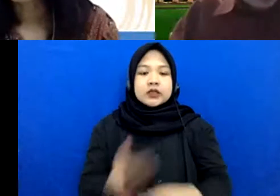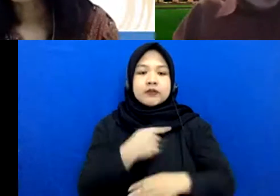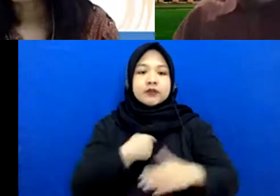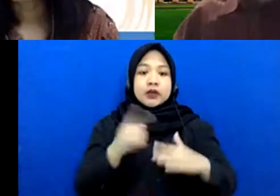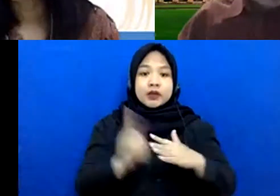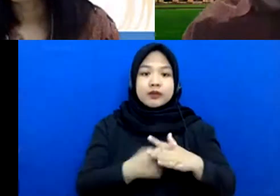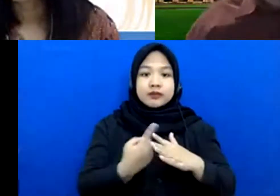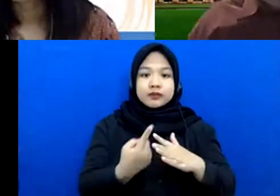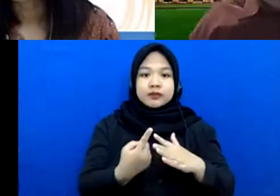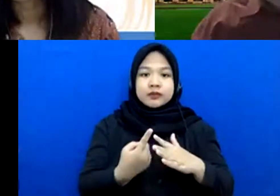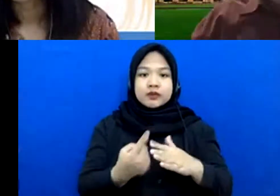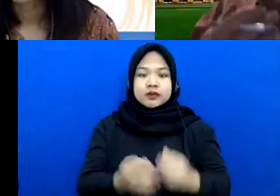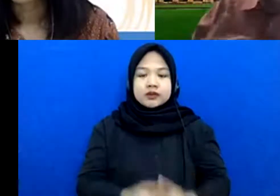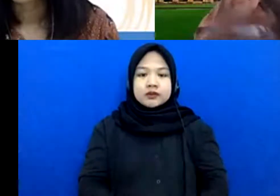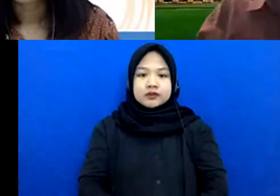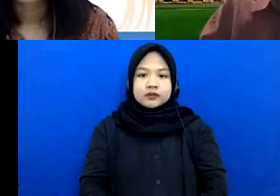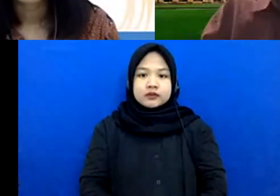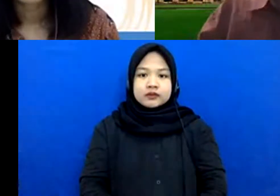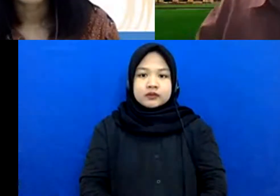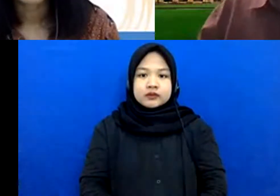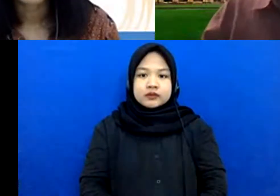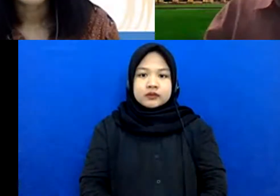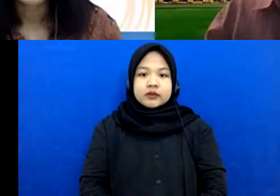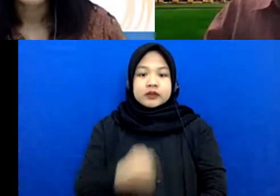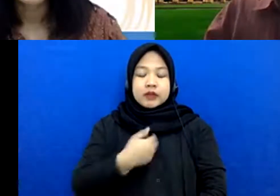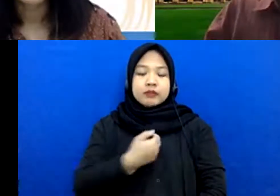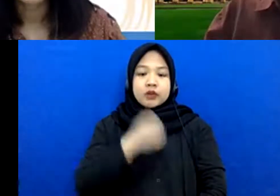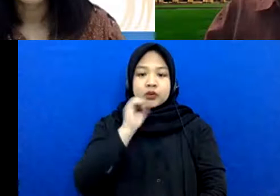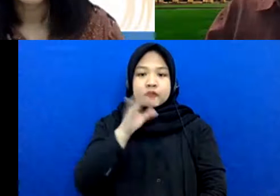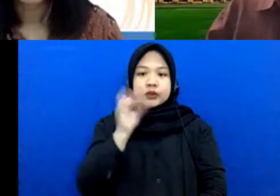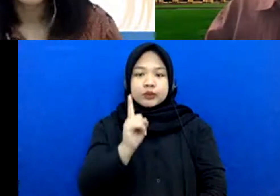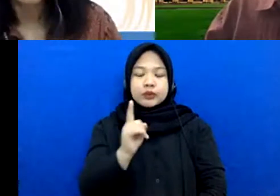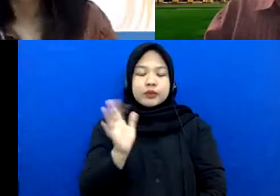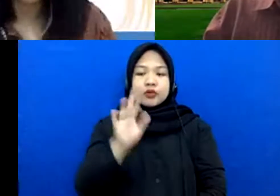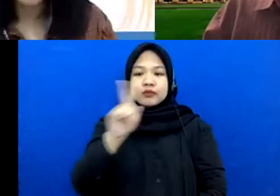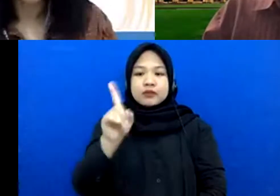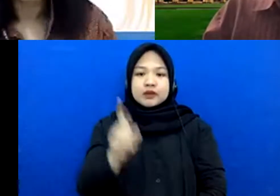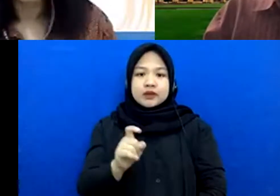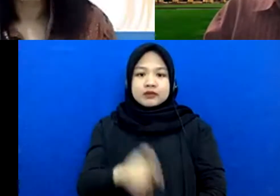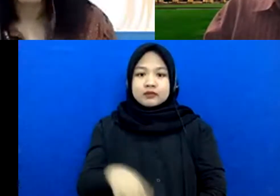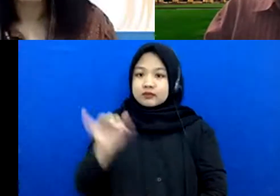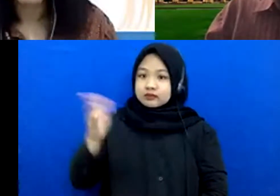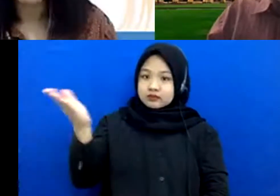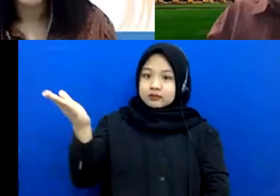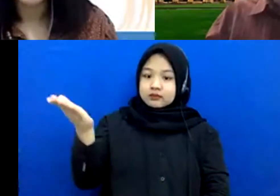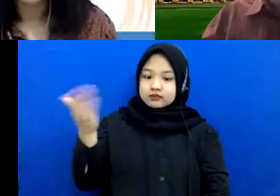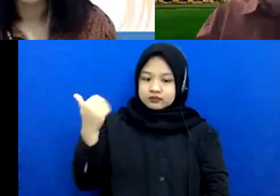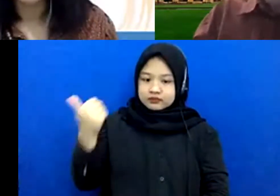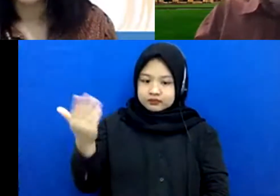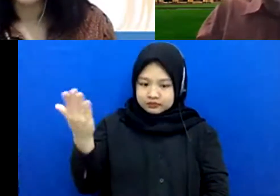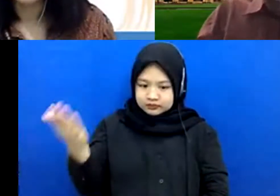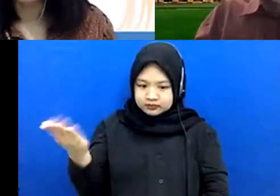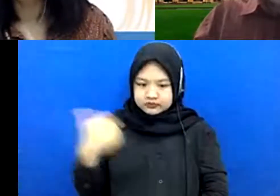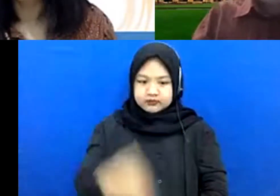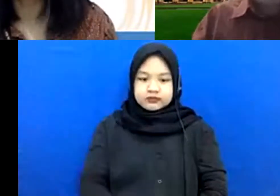Elga, you just want me to make comment? This is not about questioning. Oh, you can. You can also Okay. questions. Yes,